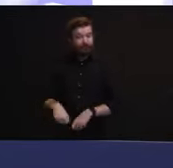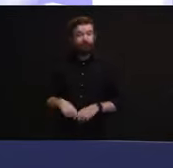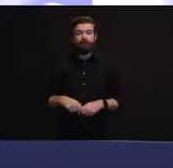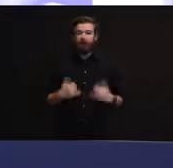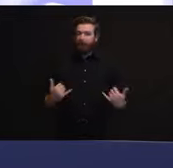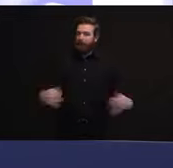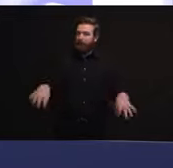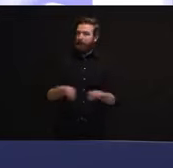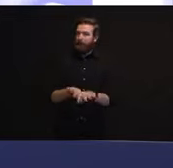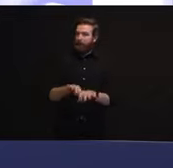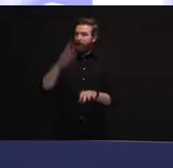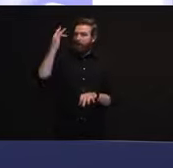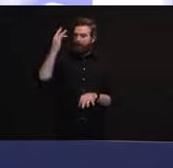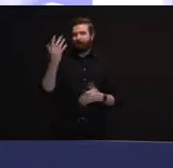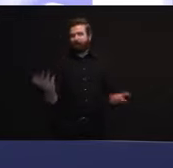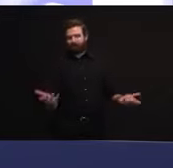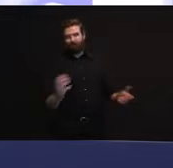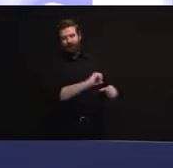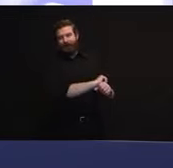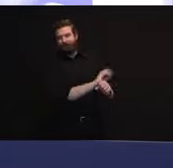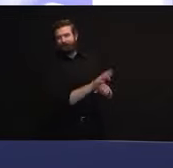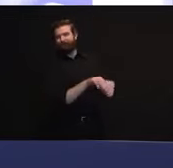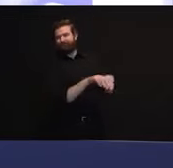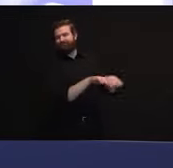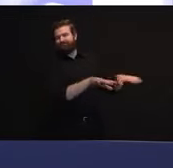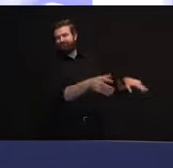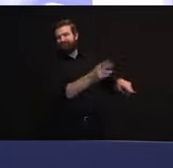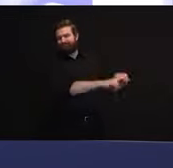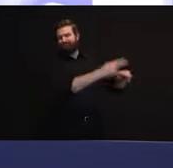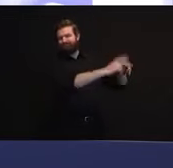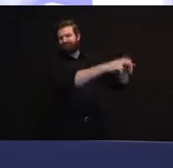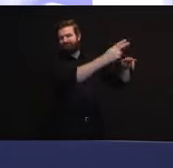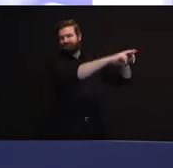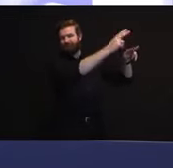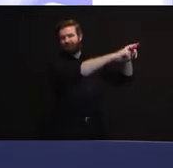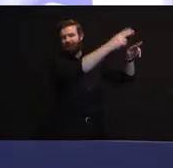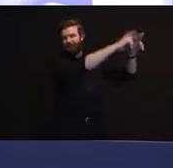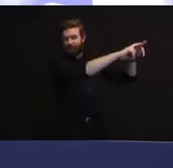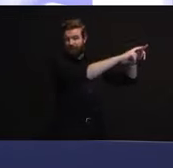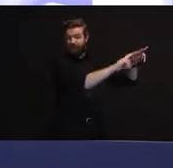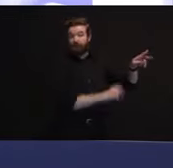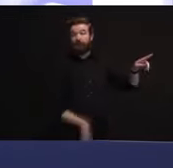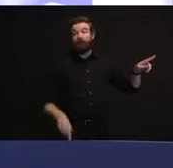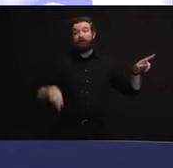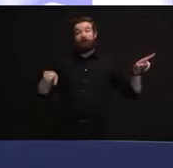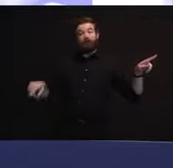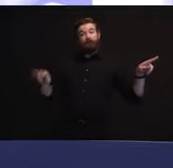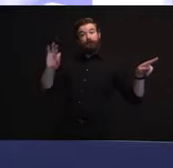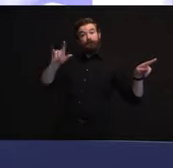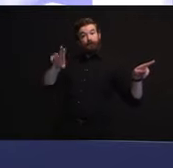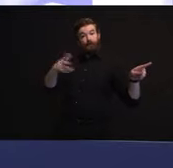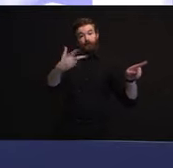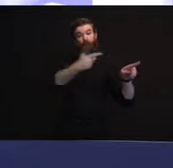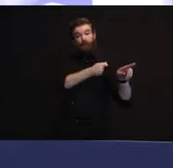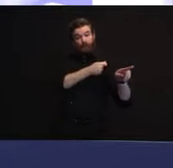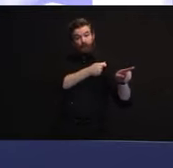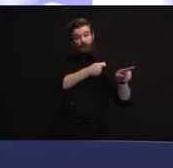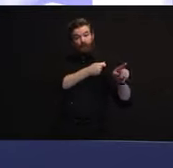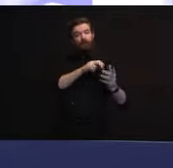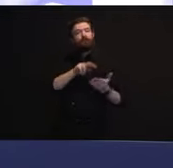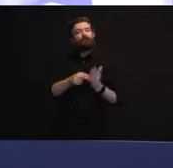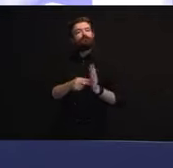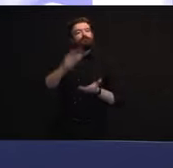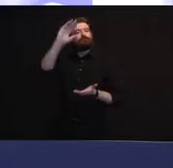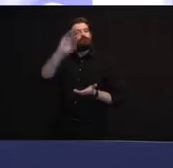cases throughout the state. Flu vaccination can reduce flu illness, hospitalizations, and can help conserve potentially scarce